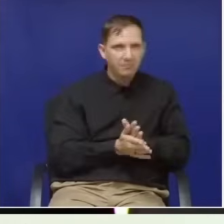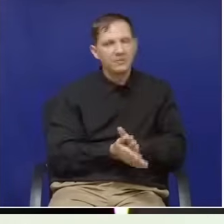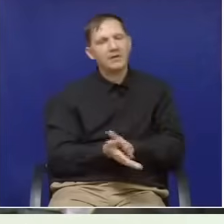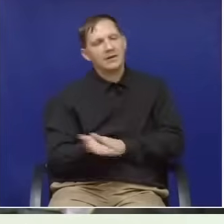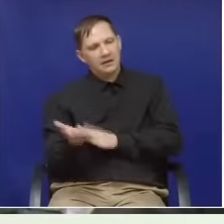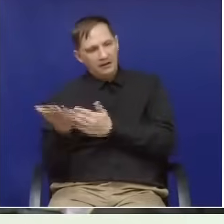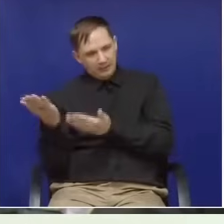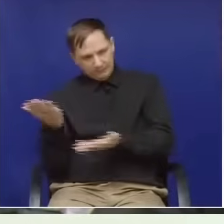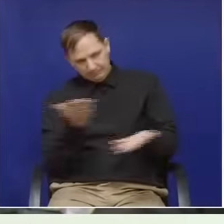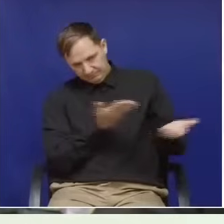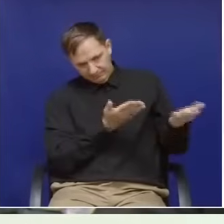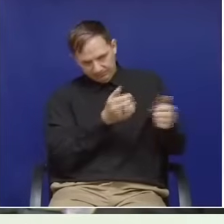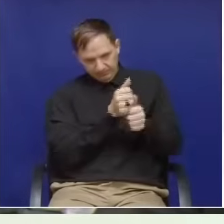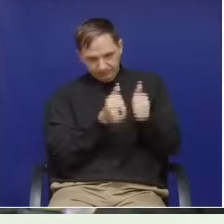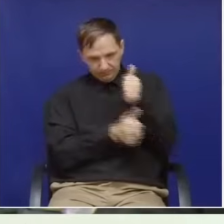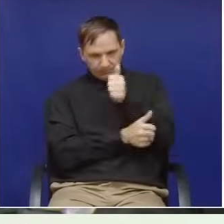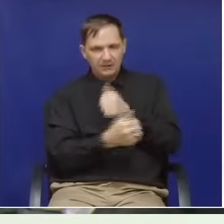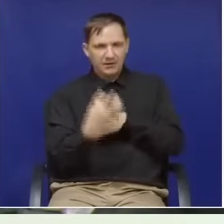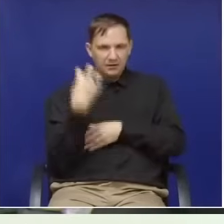Minister.